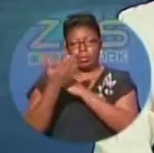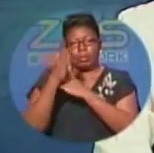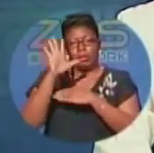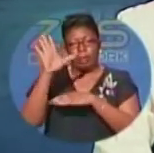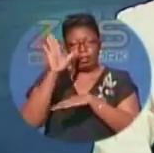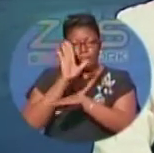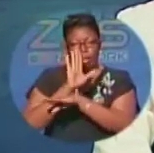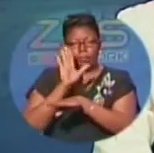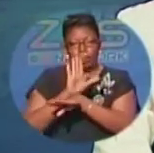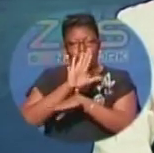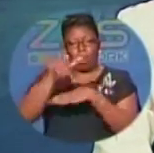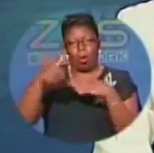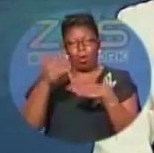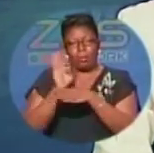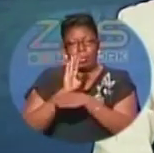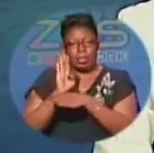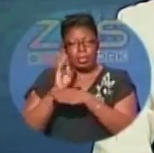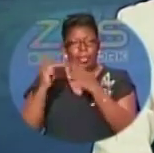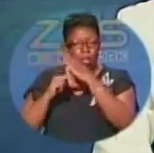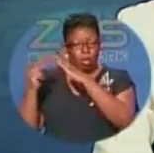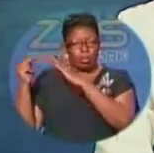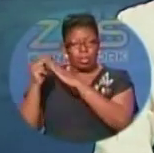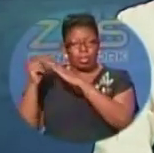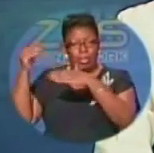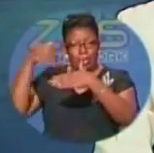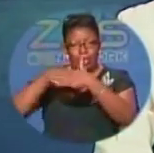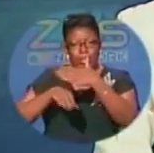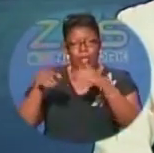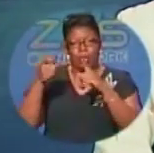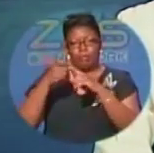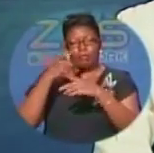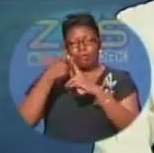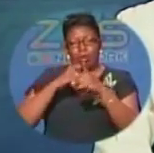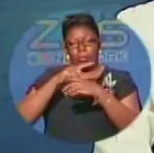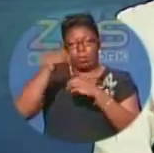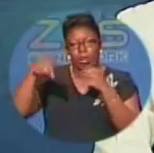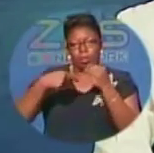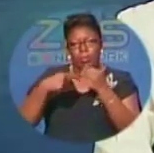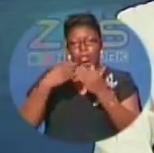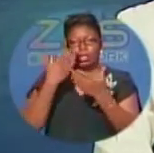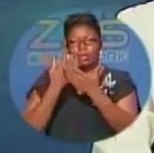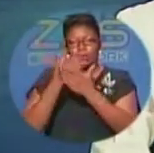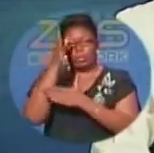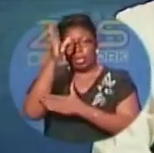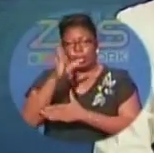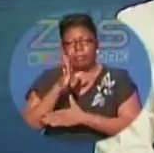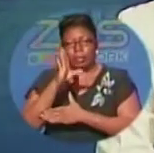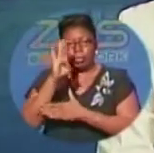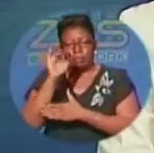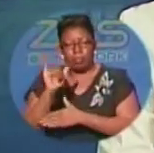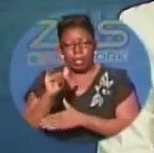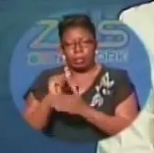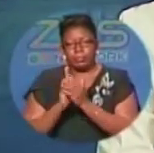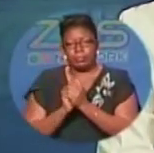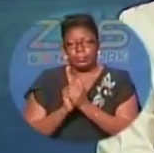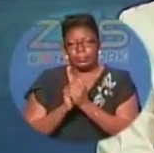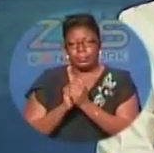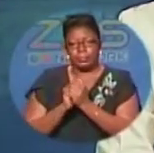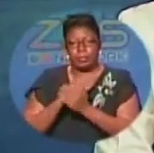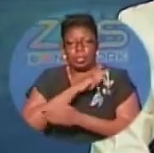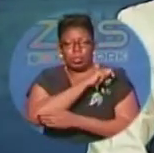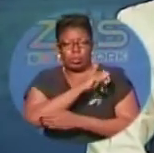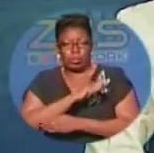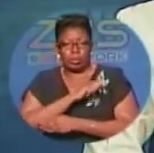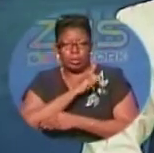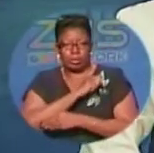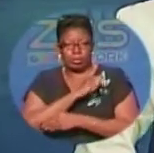businesses can be accessed by the West Bay Street roundabout at Goodman's Bay. Tourism Minister Vincent